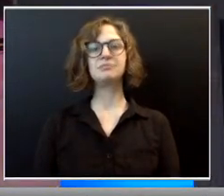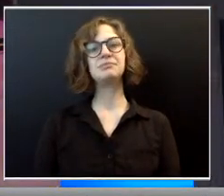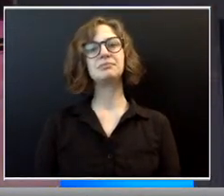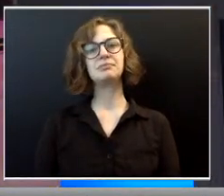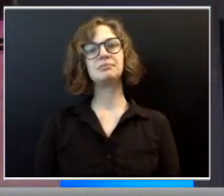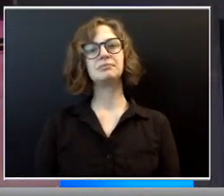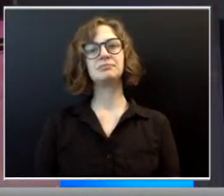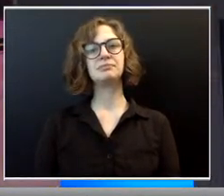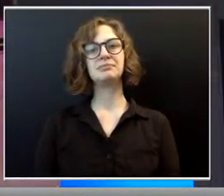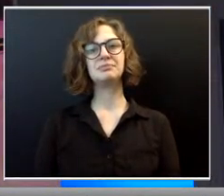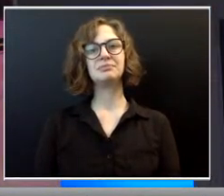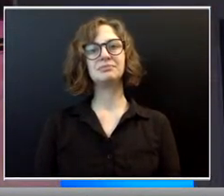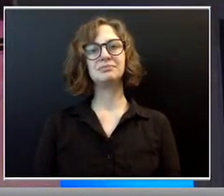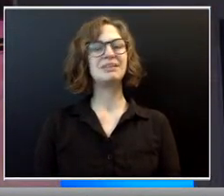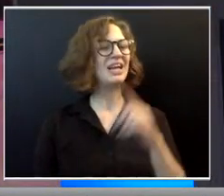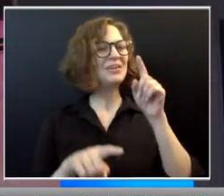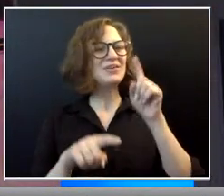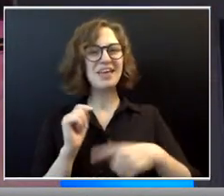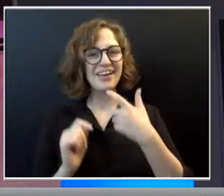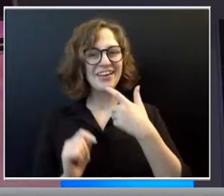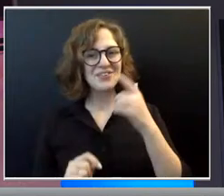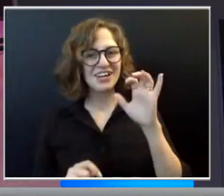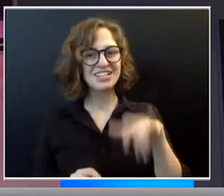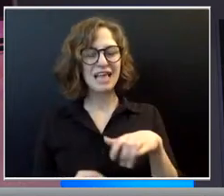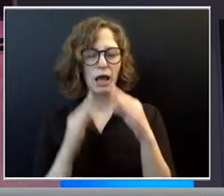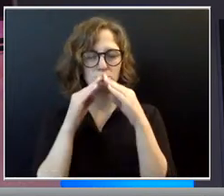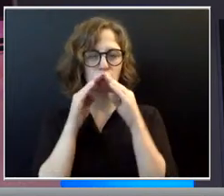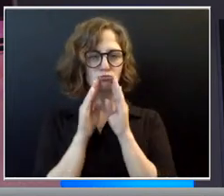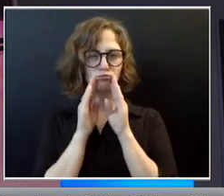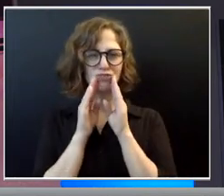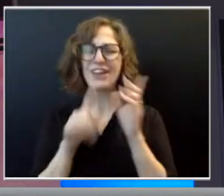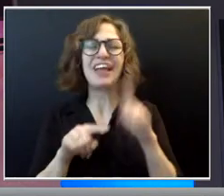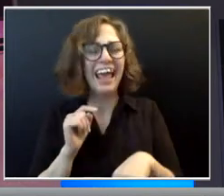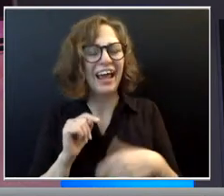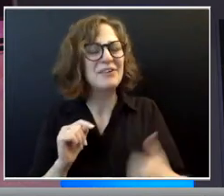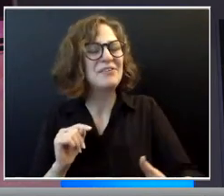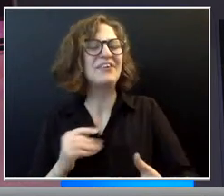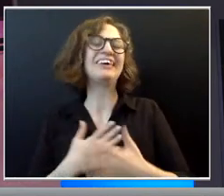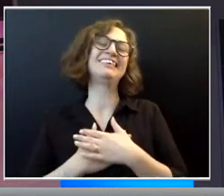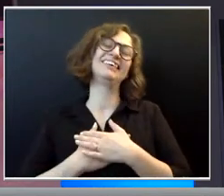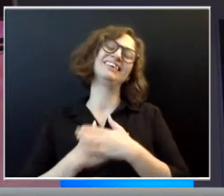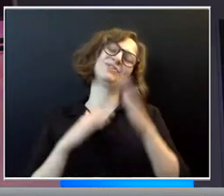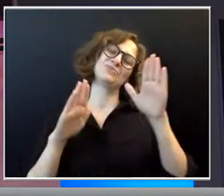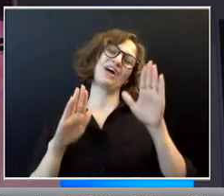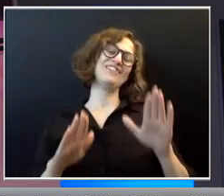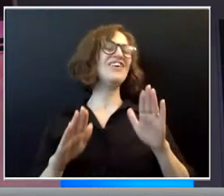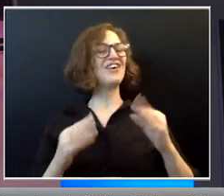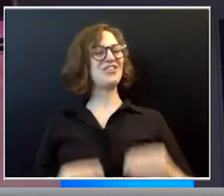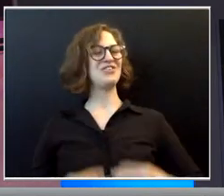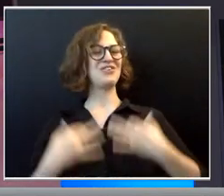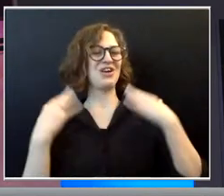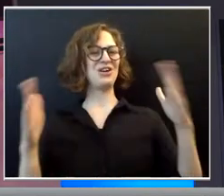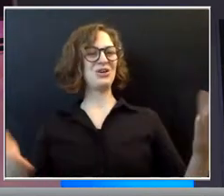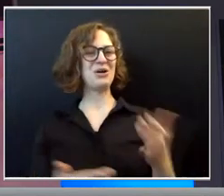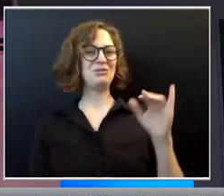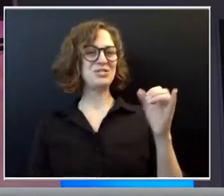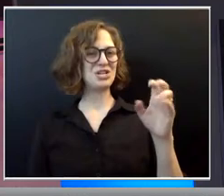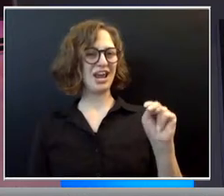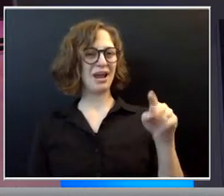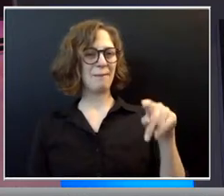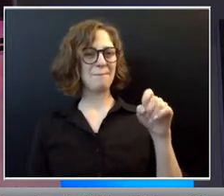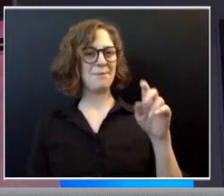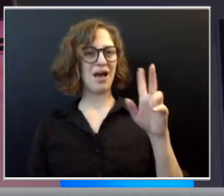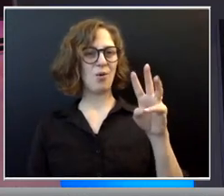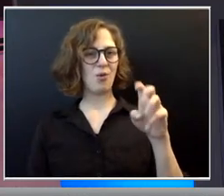You can't watch that and not smile. That is so great. We are so thrilled to welcome Jan Powell to our studio today alongside her